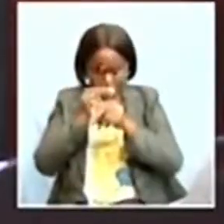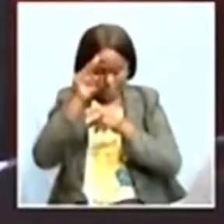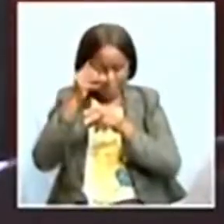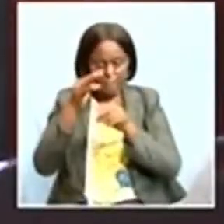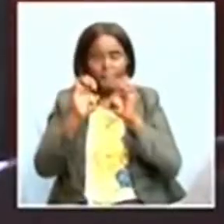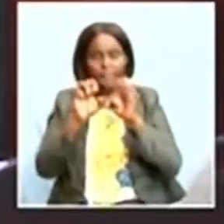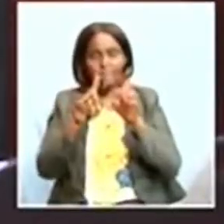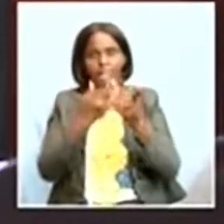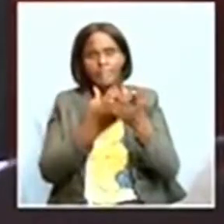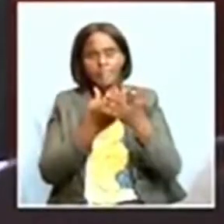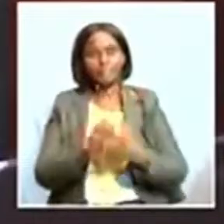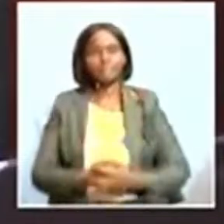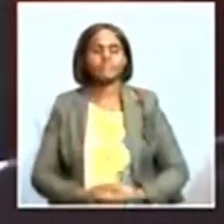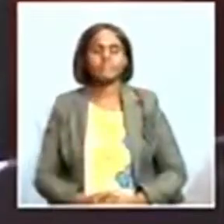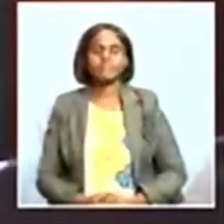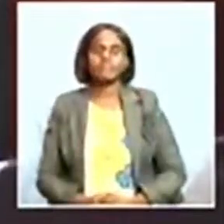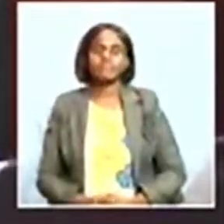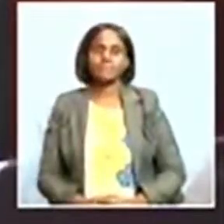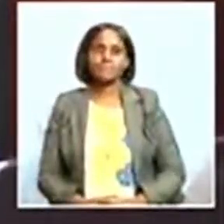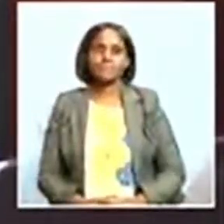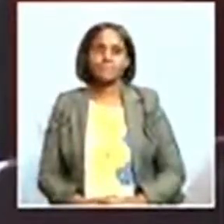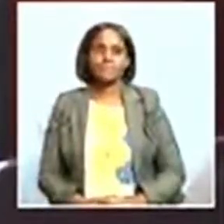of Education.